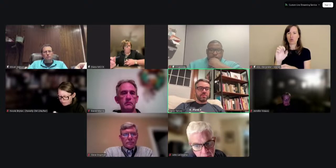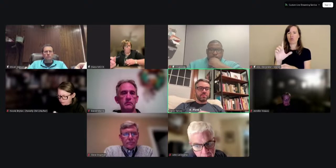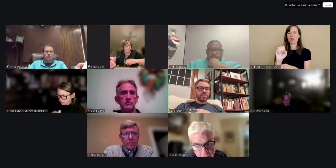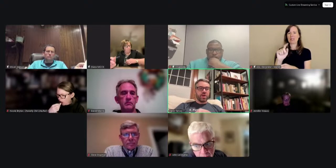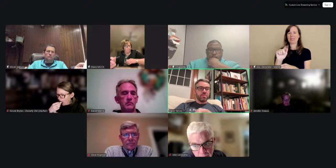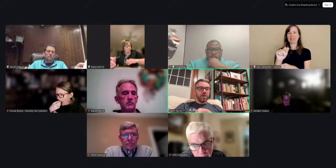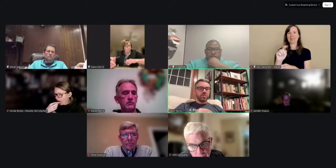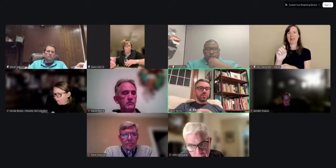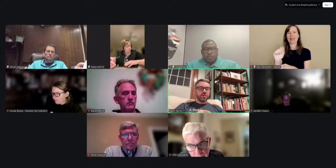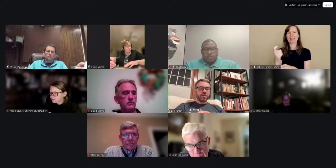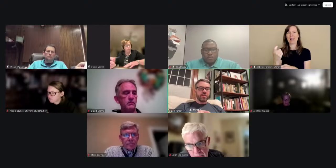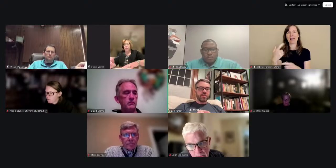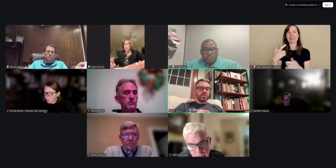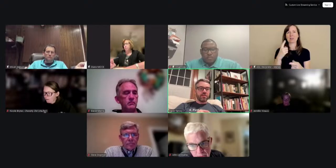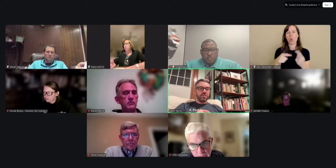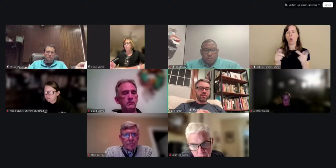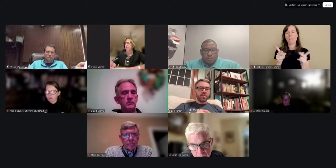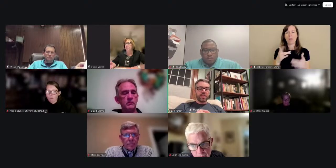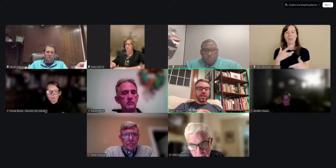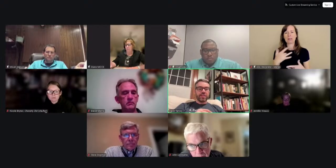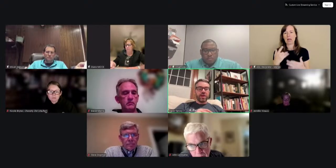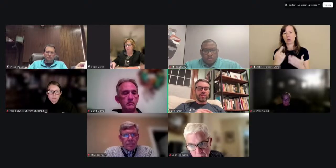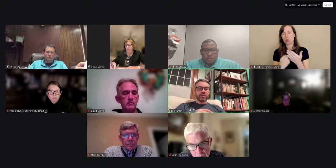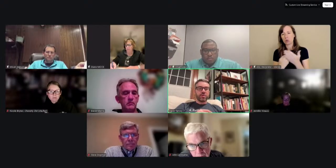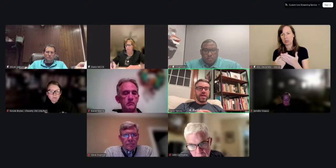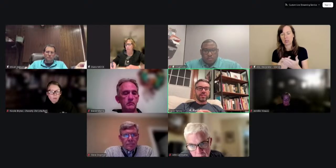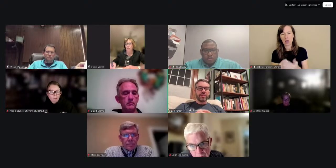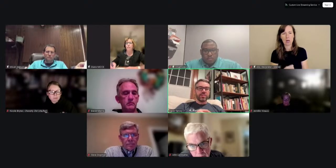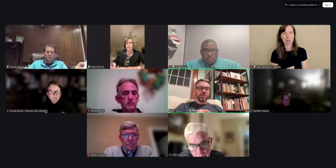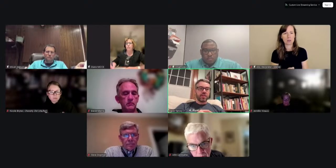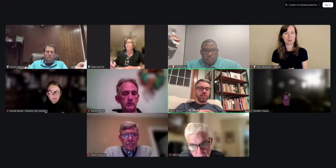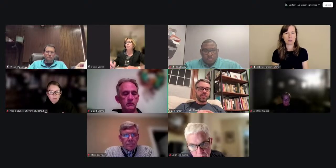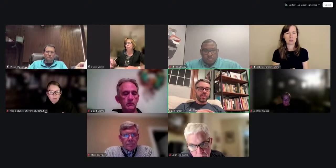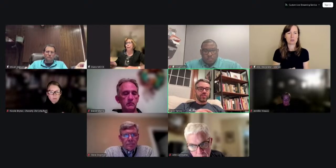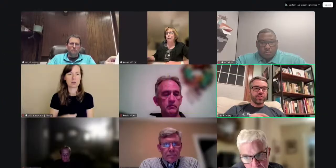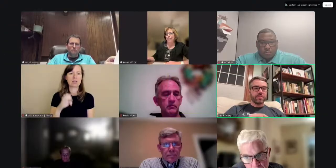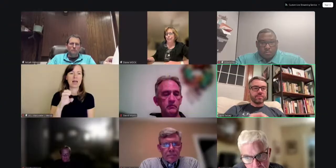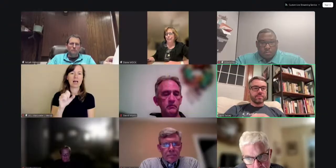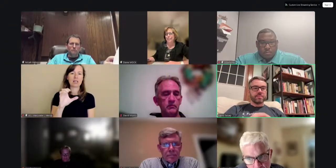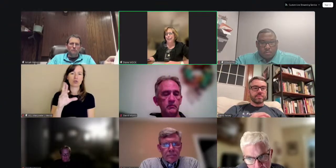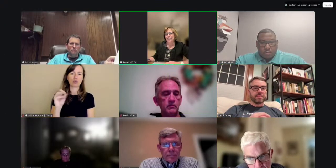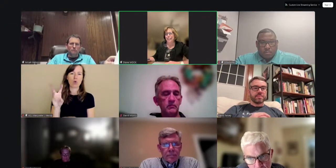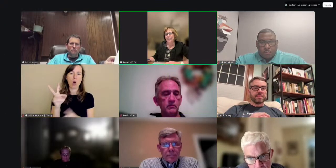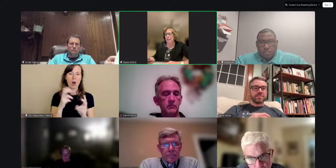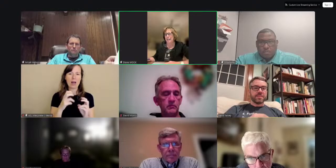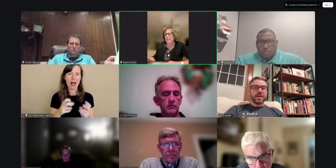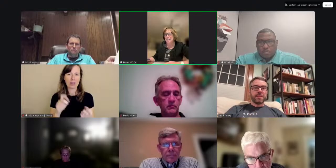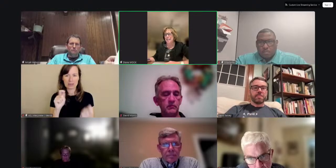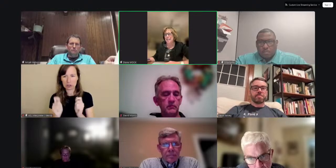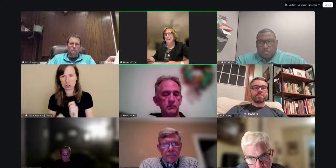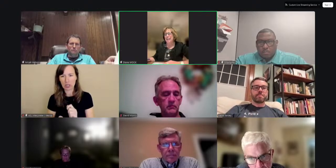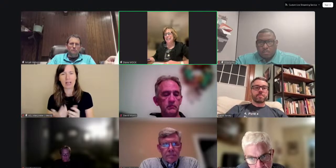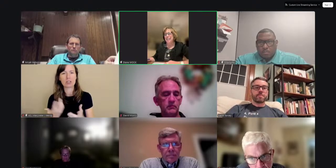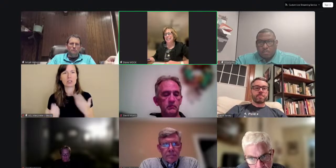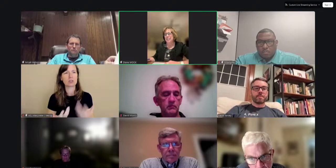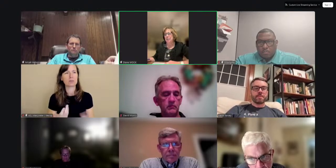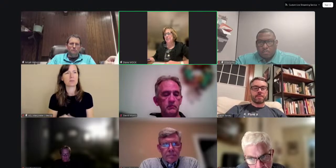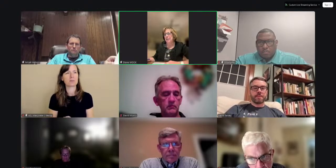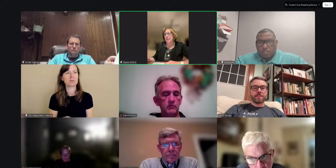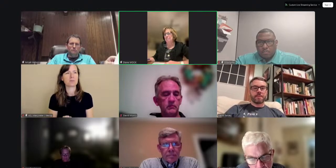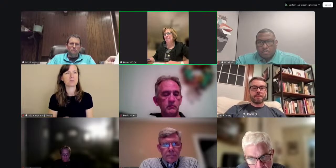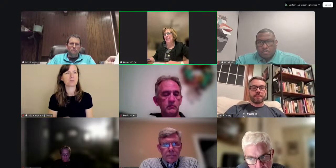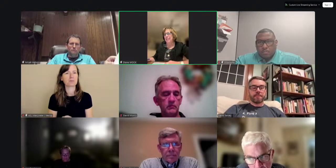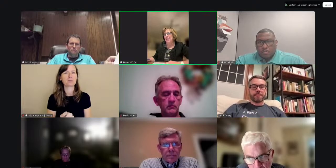to talk about because eventually they get their escrow analysis and it changes. Yeah. Yeah. Okay.